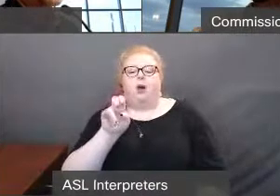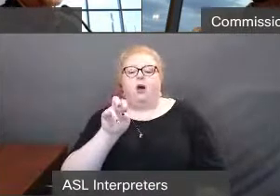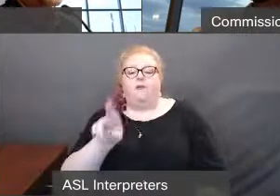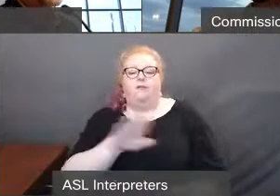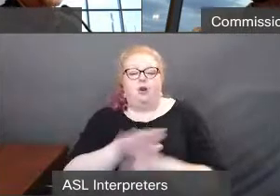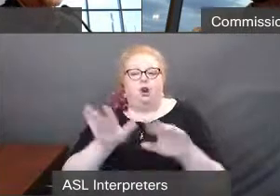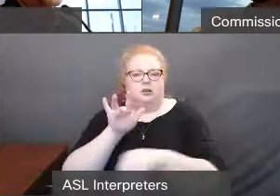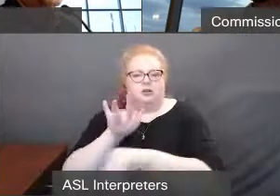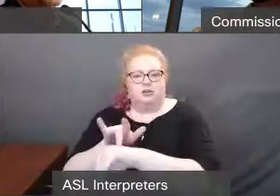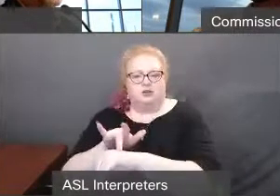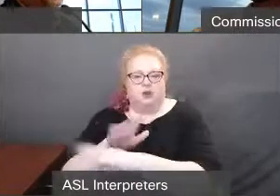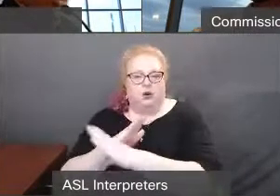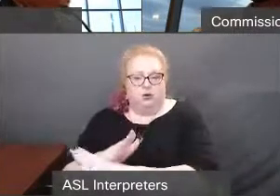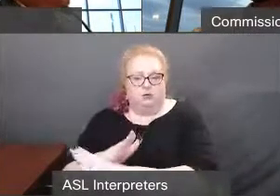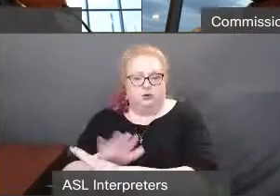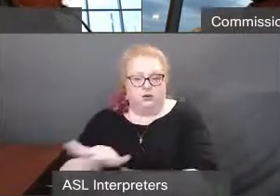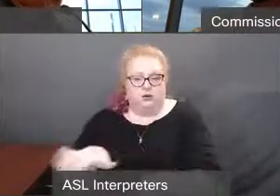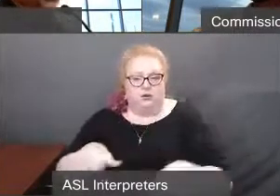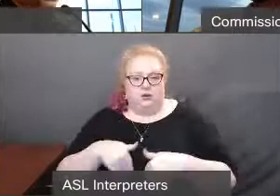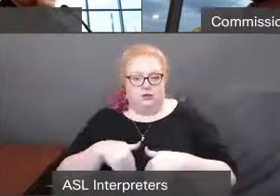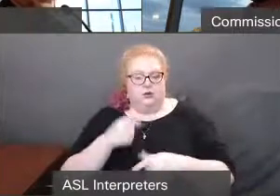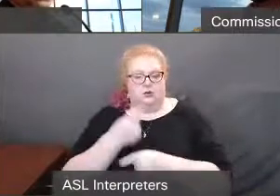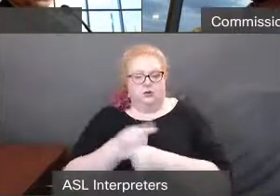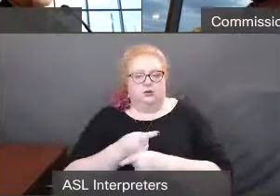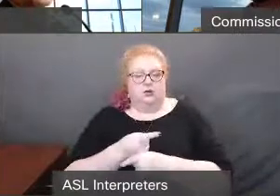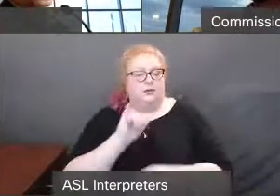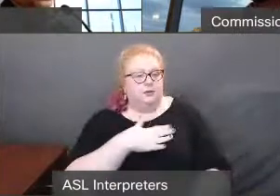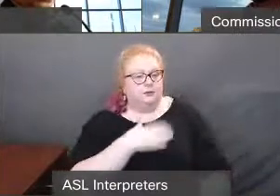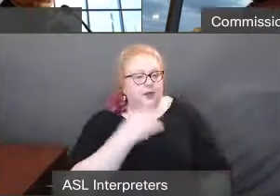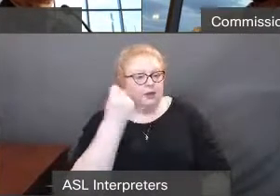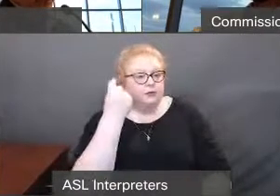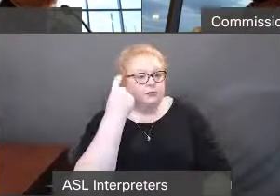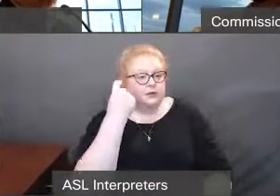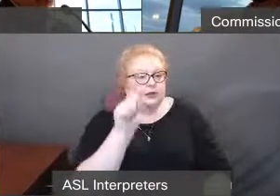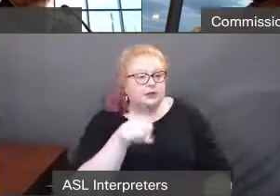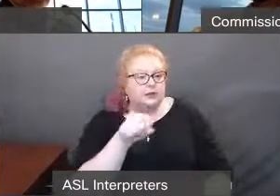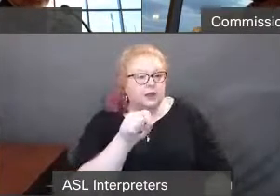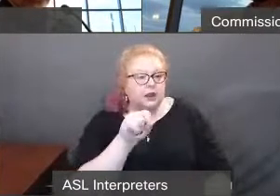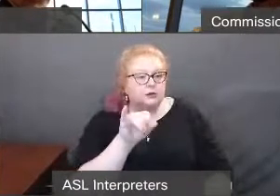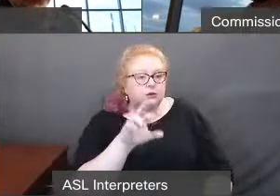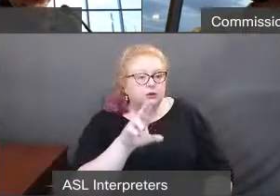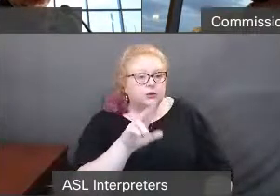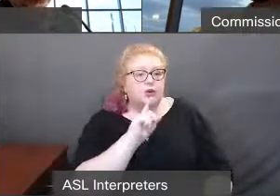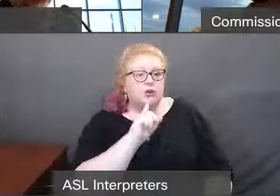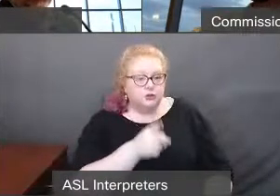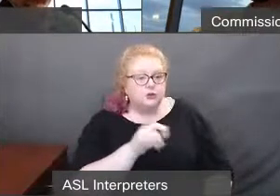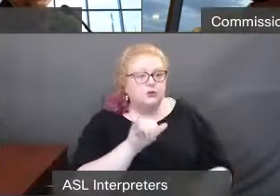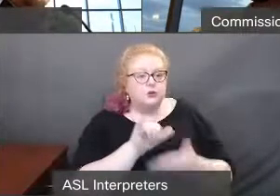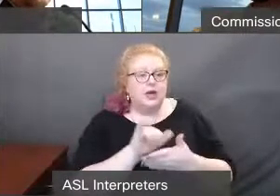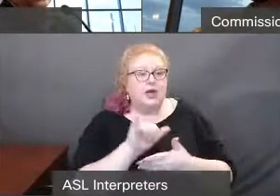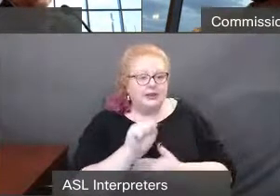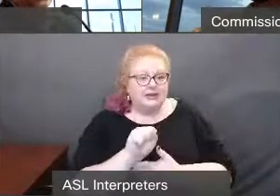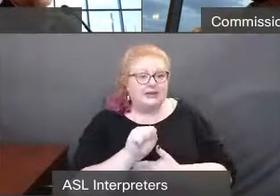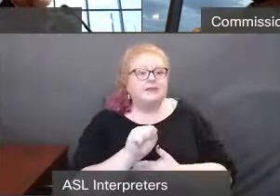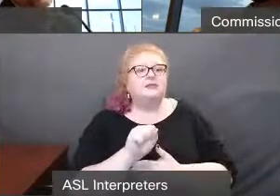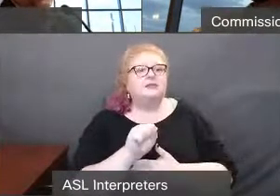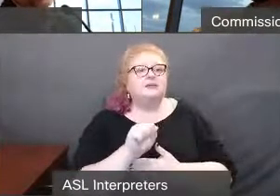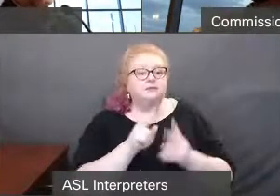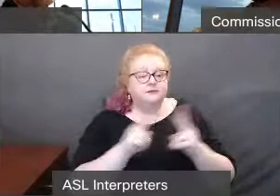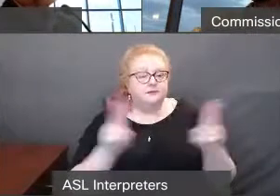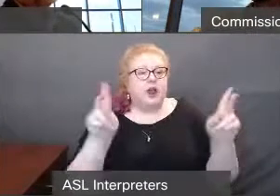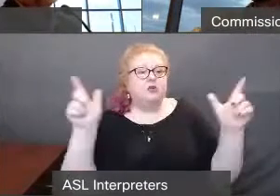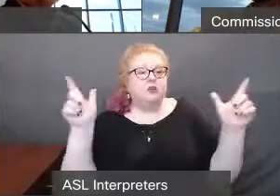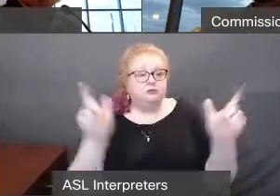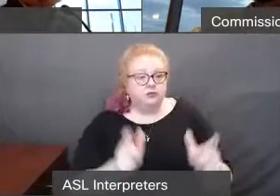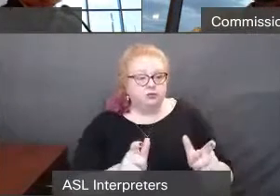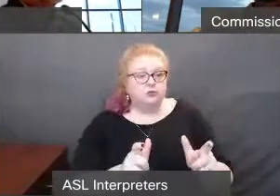and the residential development residents? That's my understanding. Yes, there is. It is true that it's considerably reduced from what it was before.